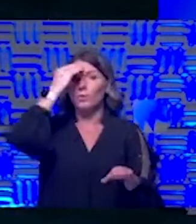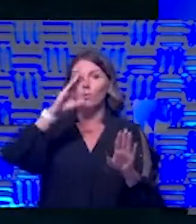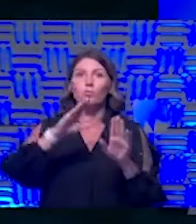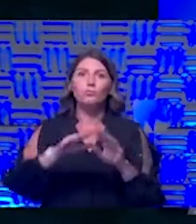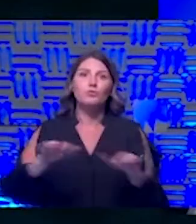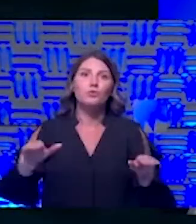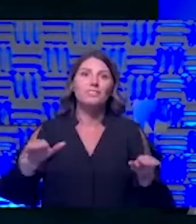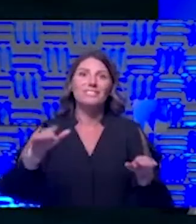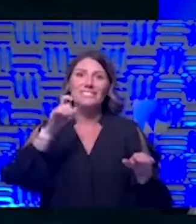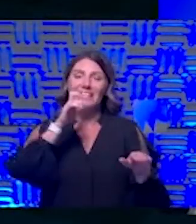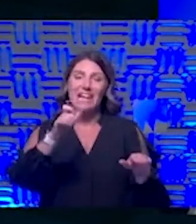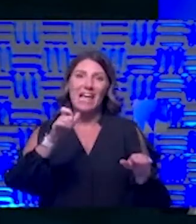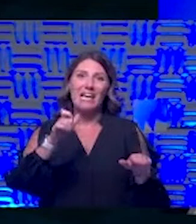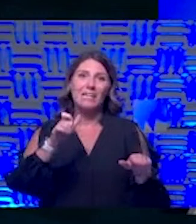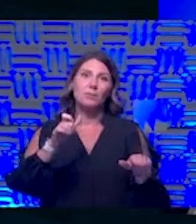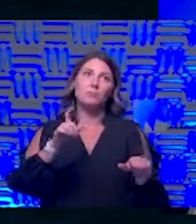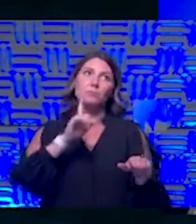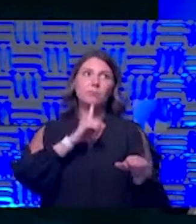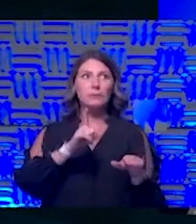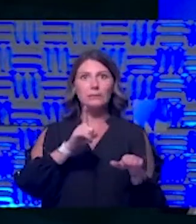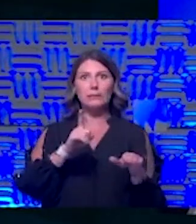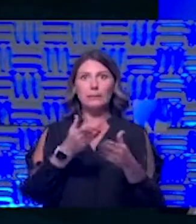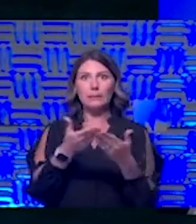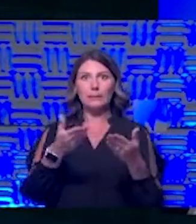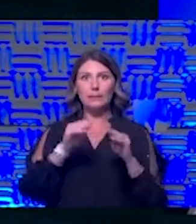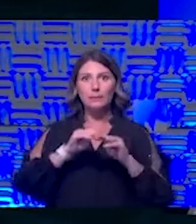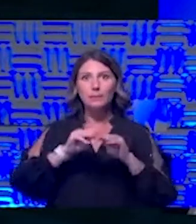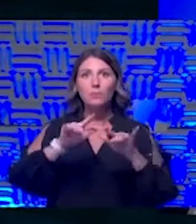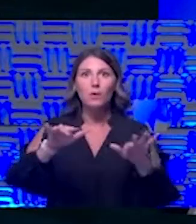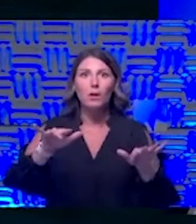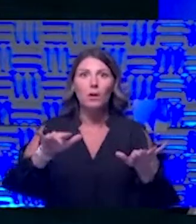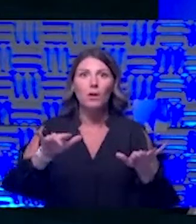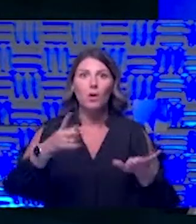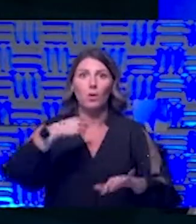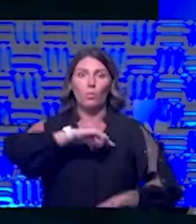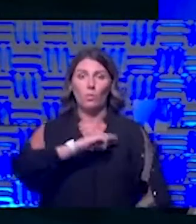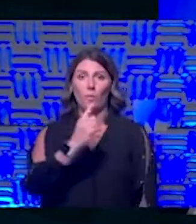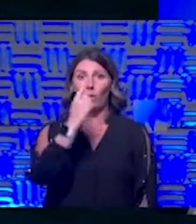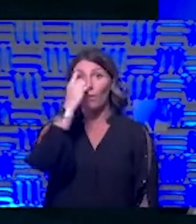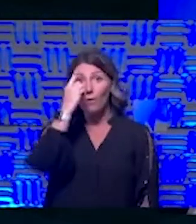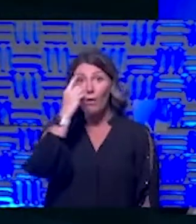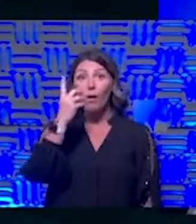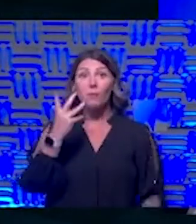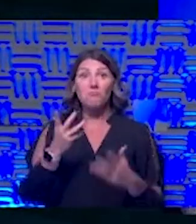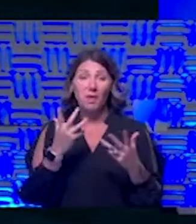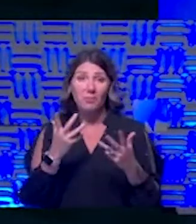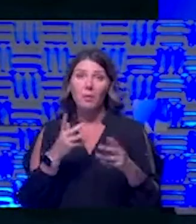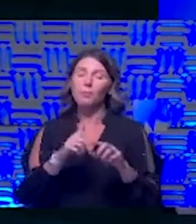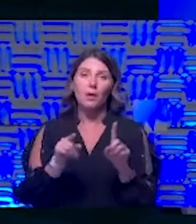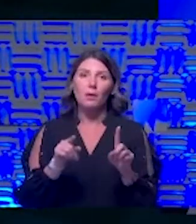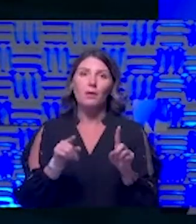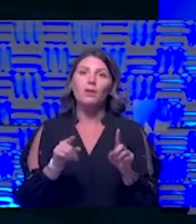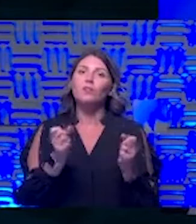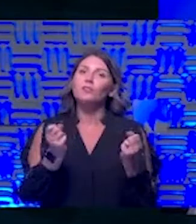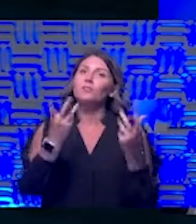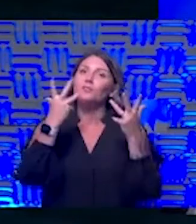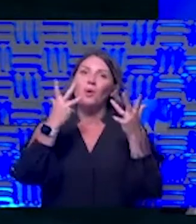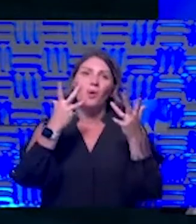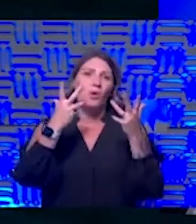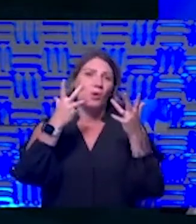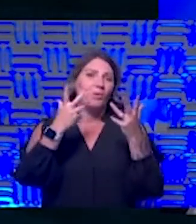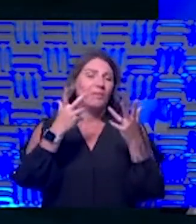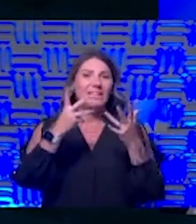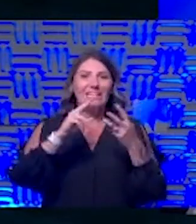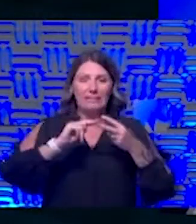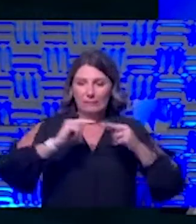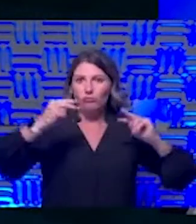big conduits or the vectors we thought that they might be. So there's so many sources of